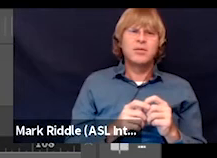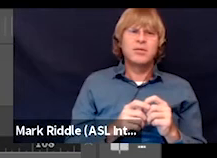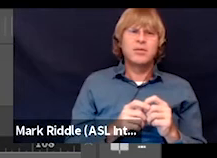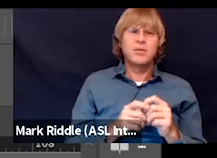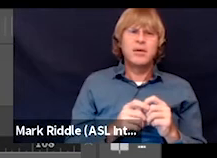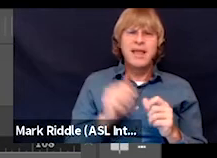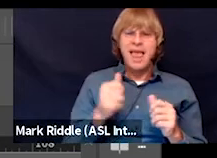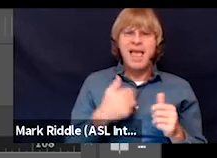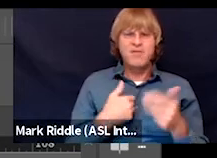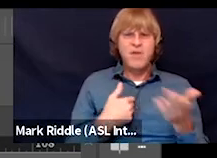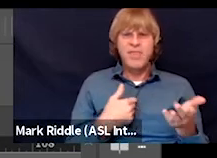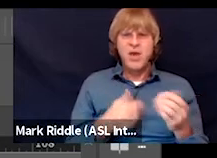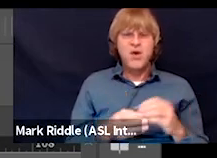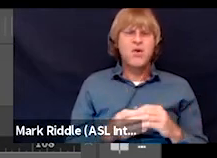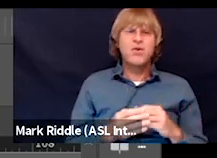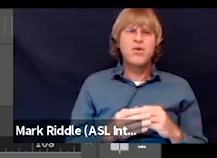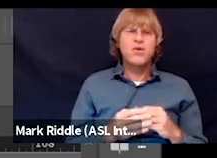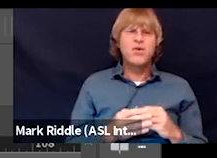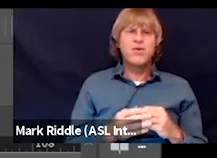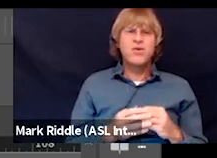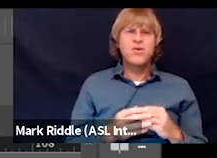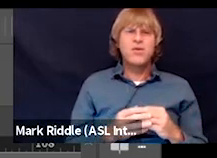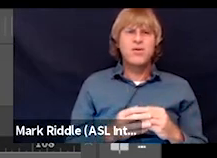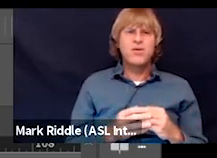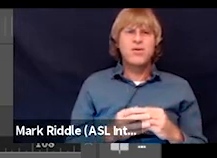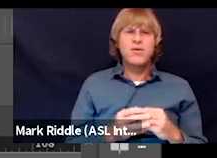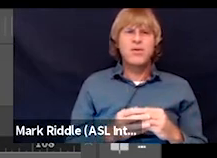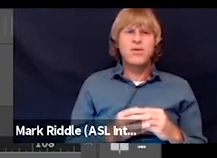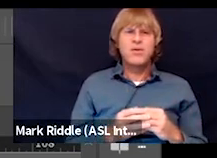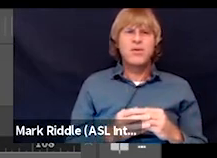I can have it right there.